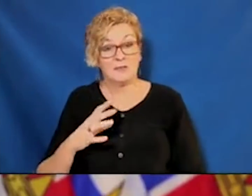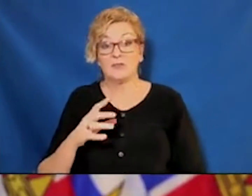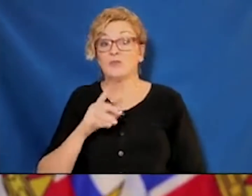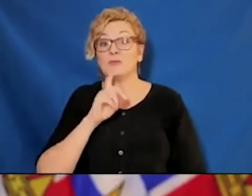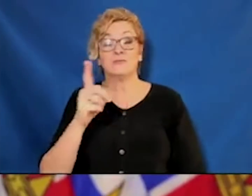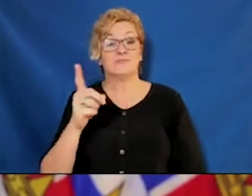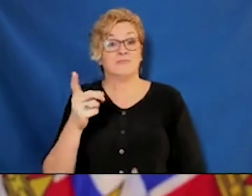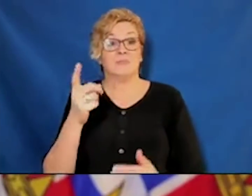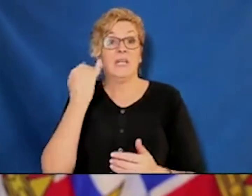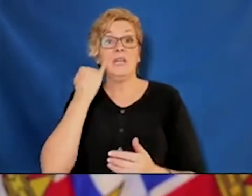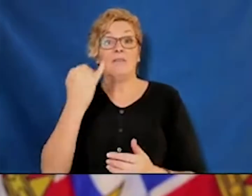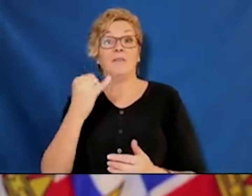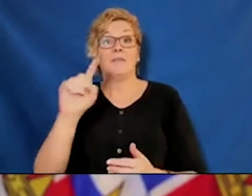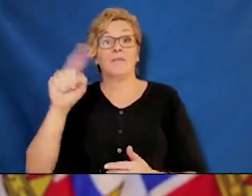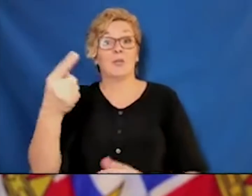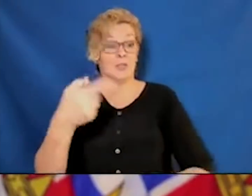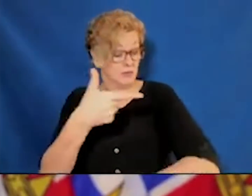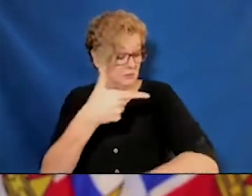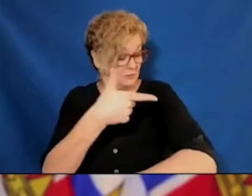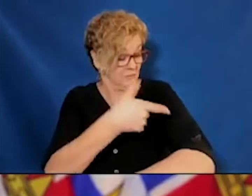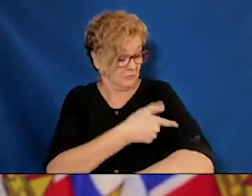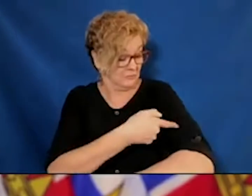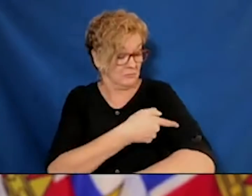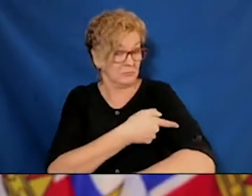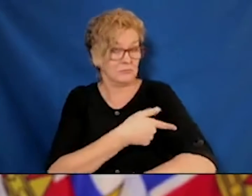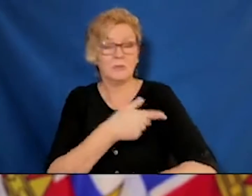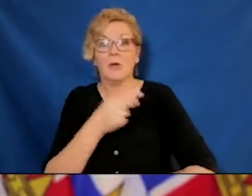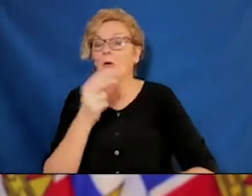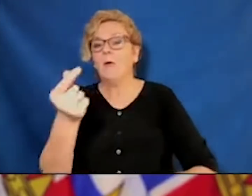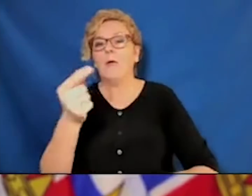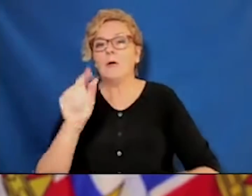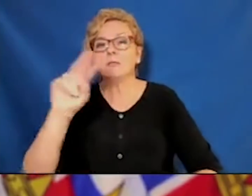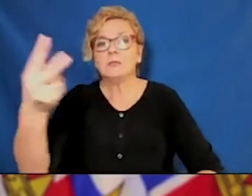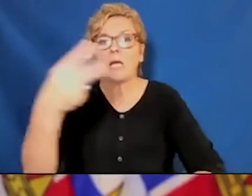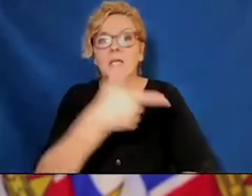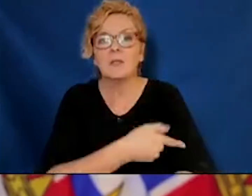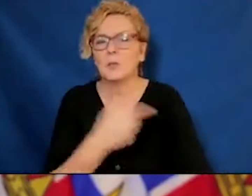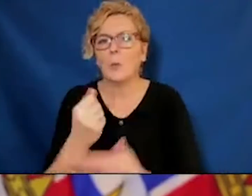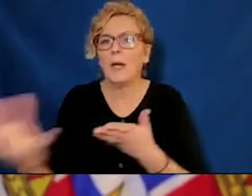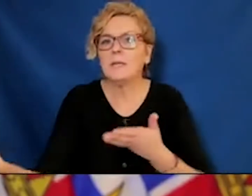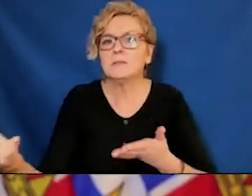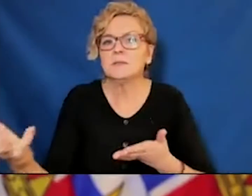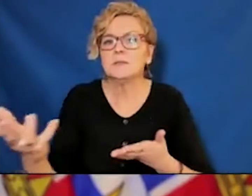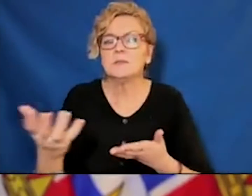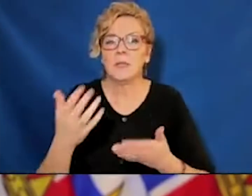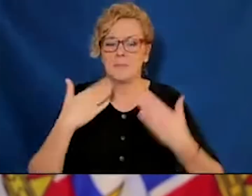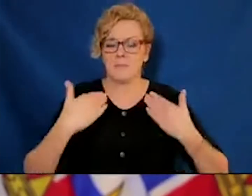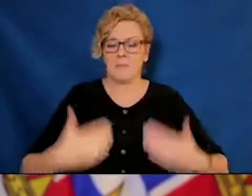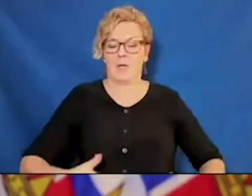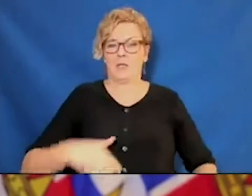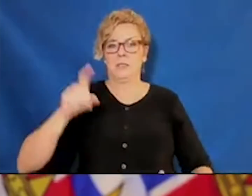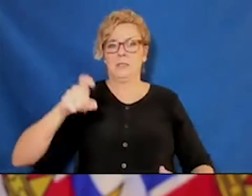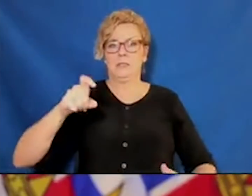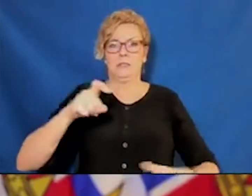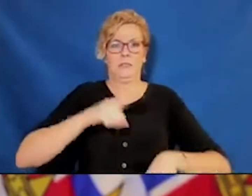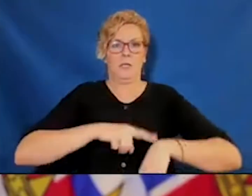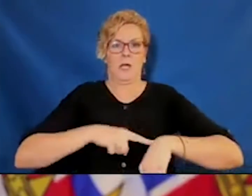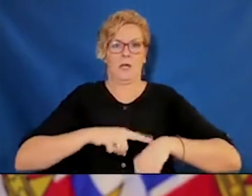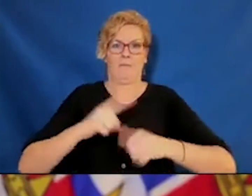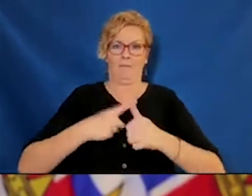and it's essentially a wasted dose. But we also know that for many of these two-dose